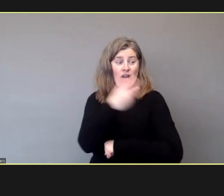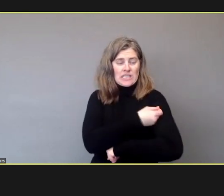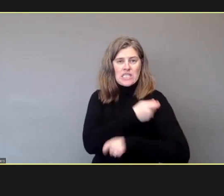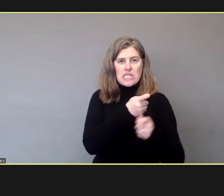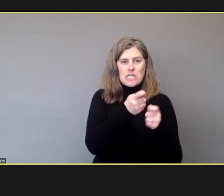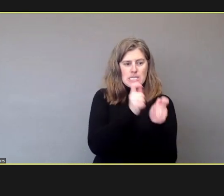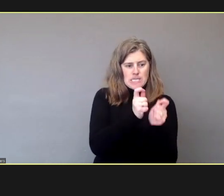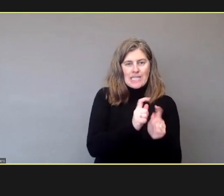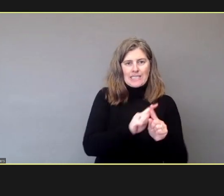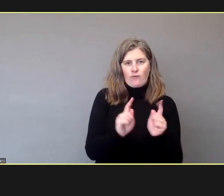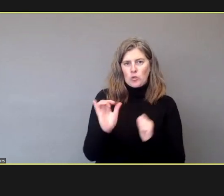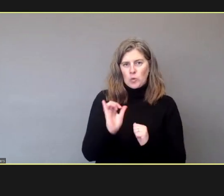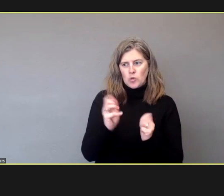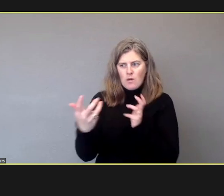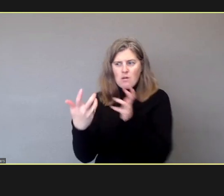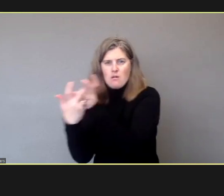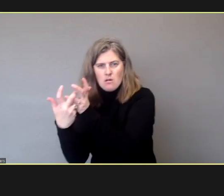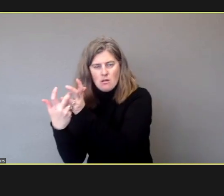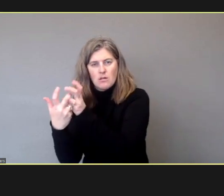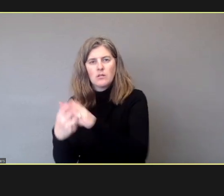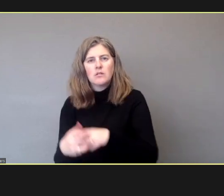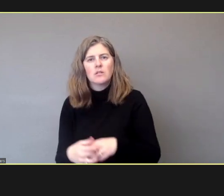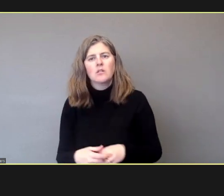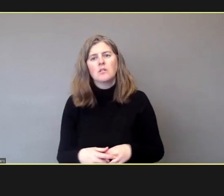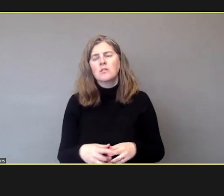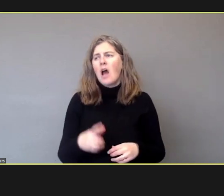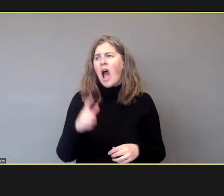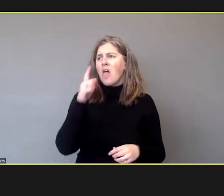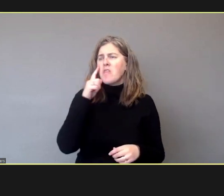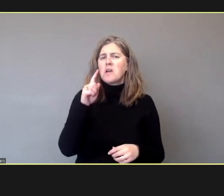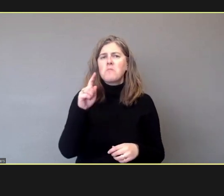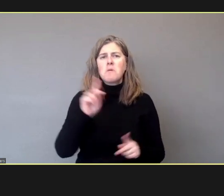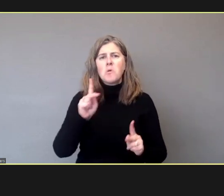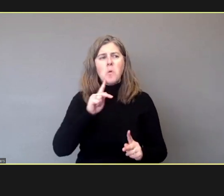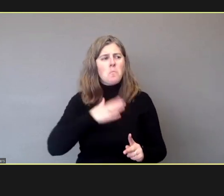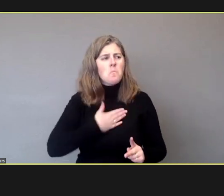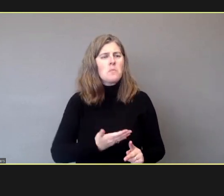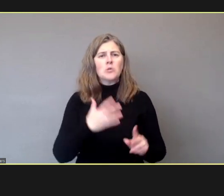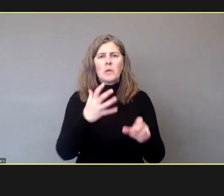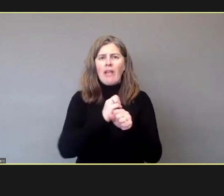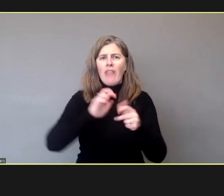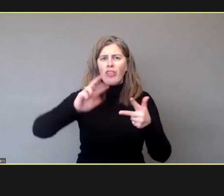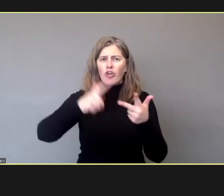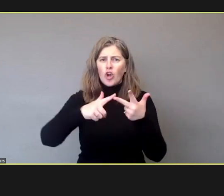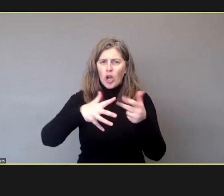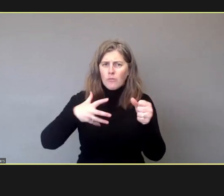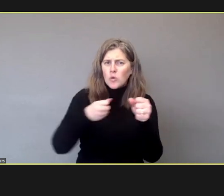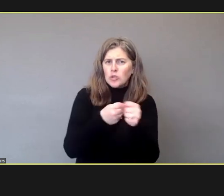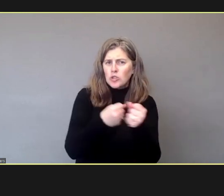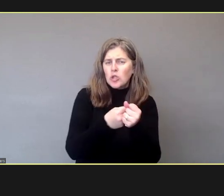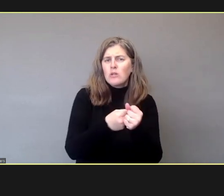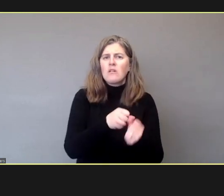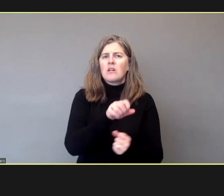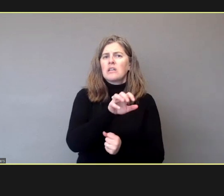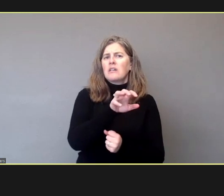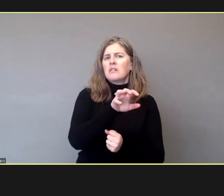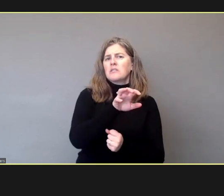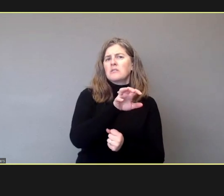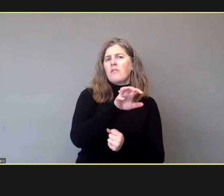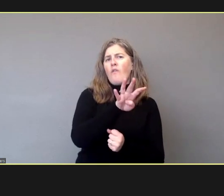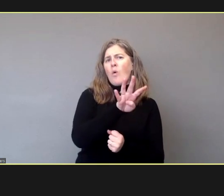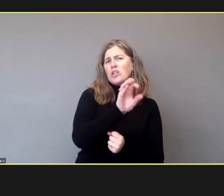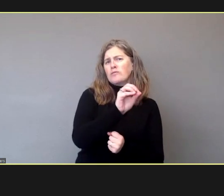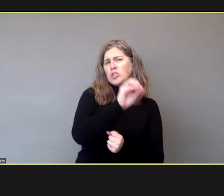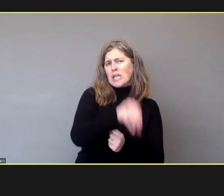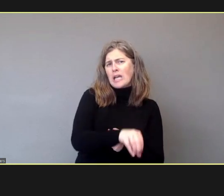think the uptake of boosters is 40% of the population, but it's 62.5% of eligible people for a